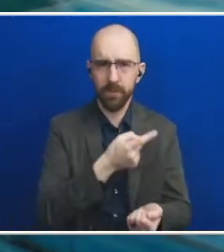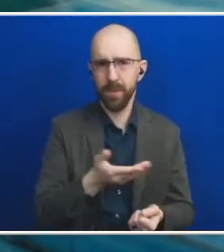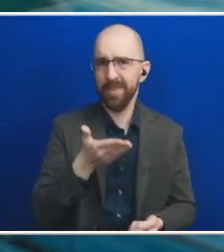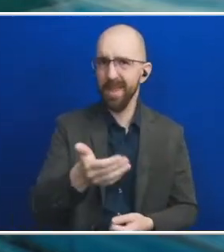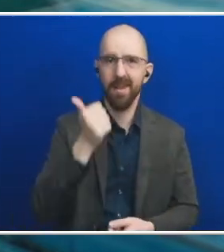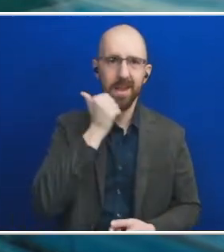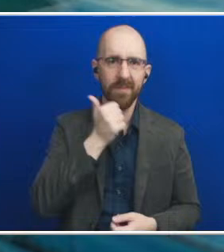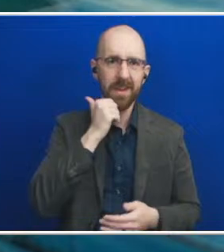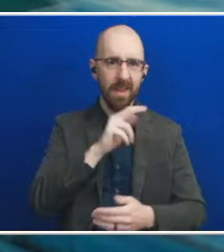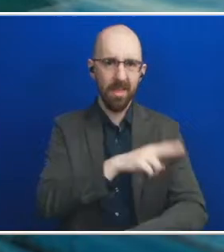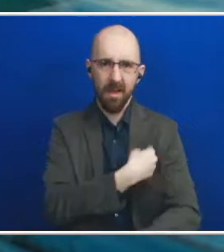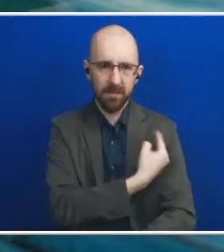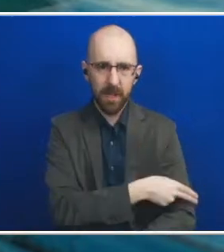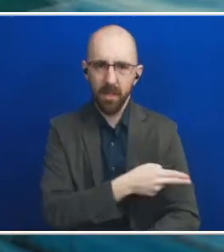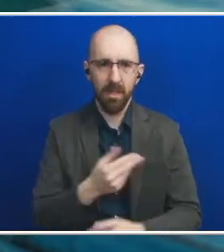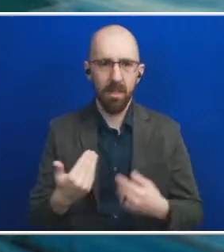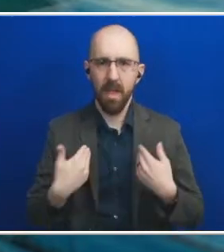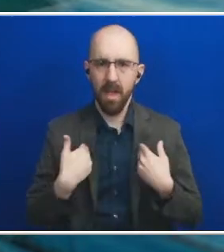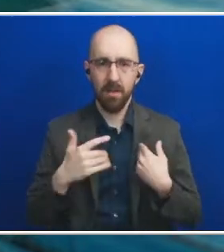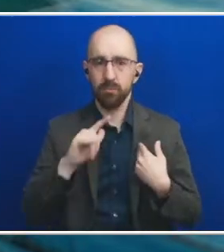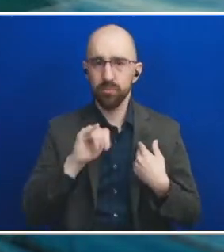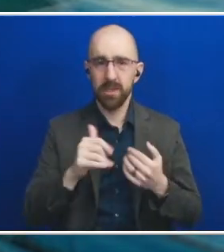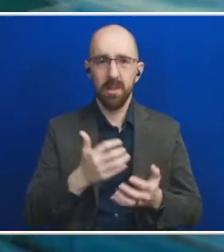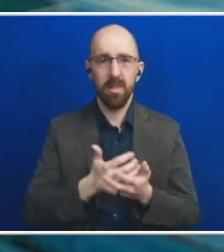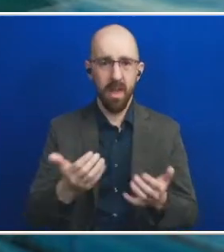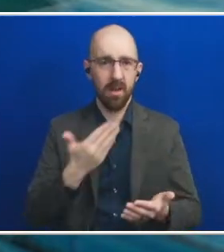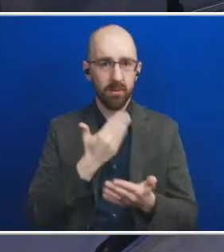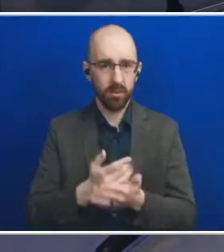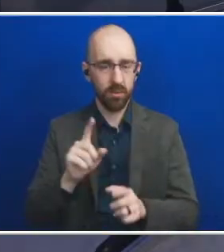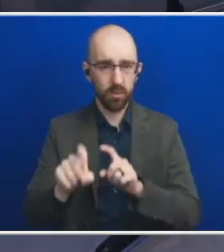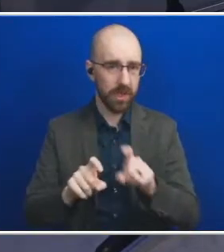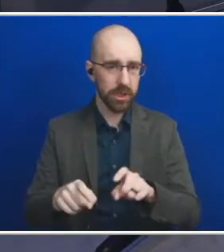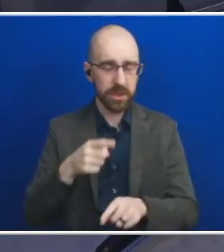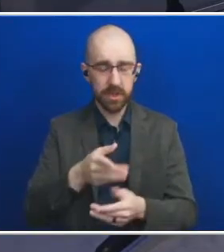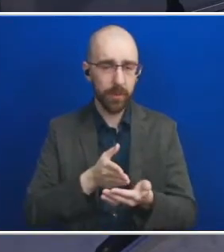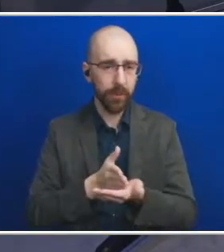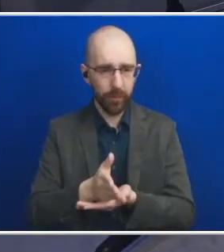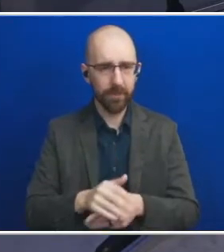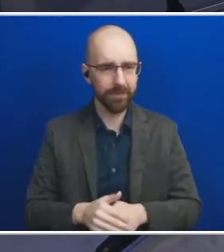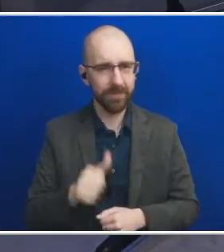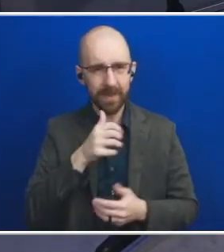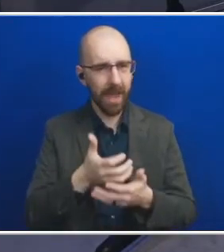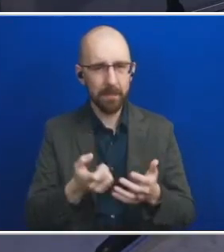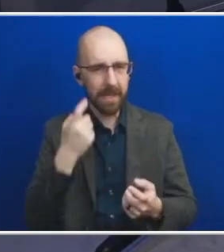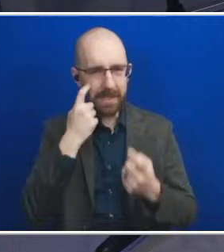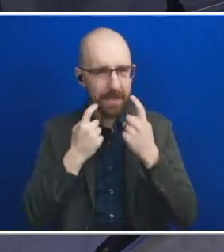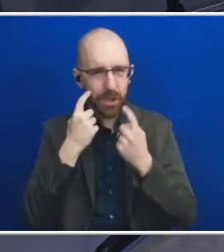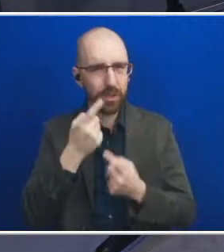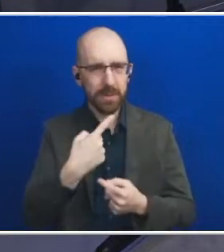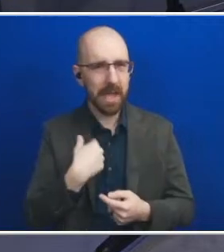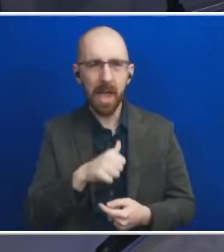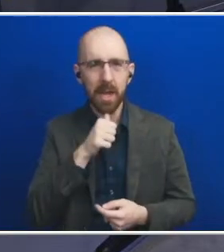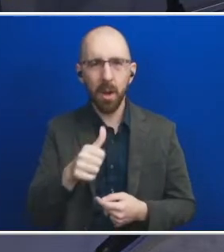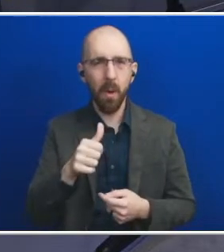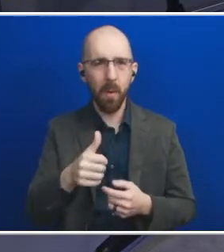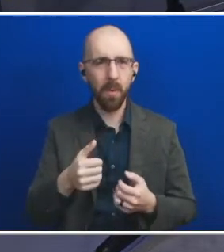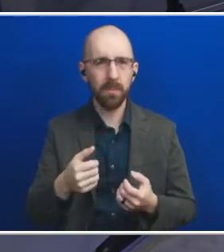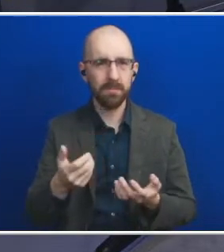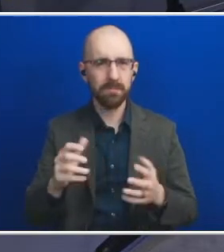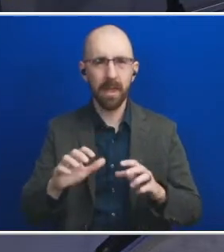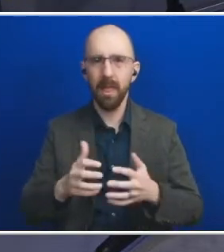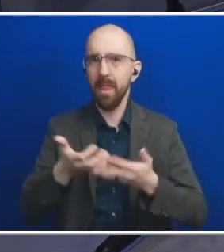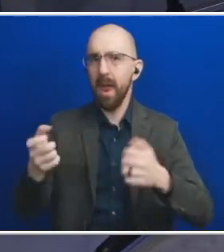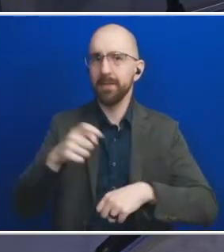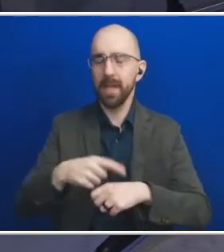had really a lot of great questions as she went through. So yeah, not a lot of tears. And you said I don't spend a lot of time crying. You actually